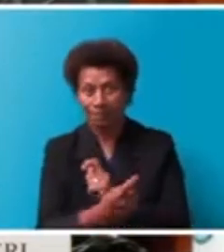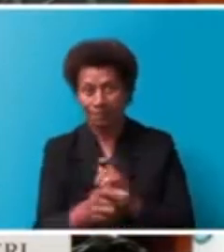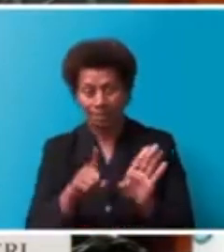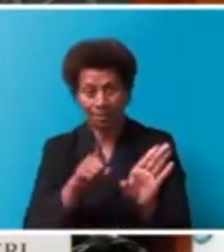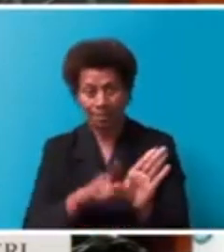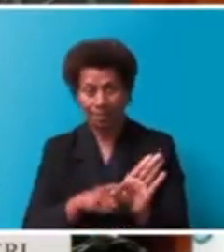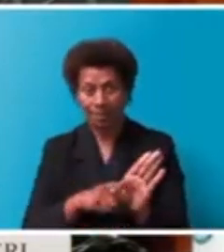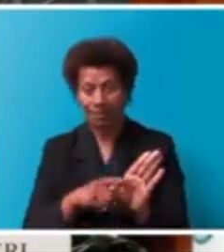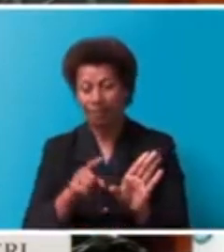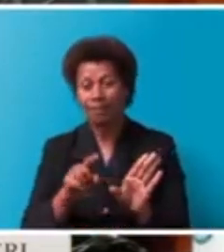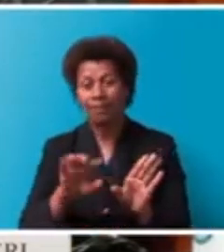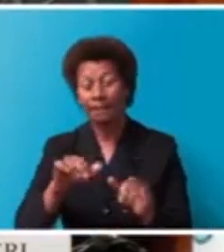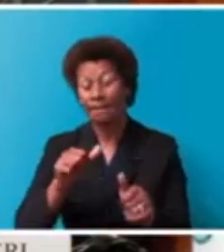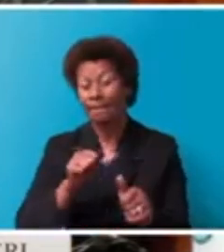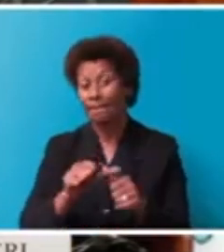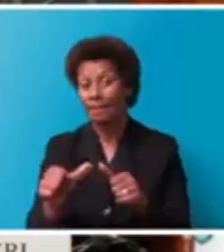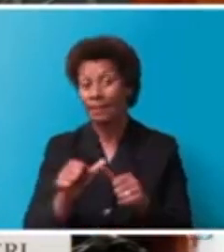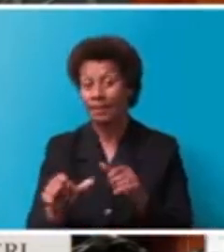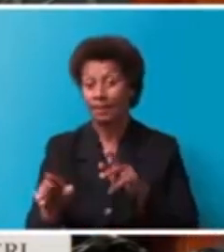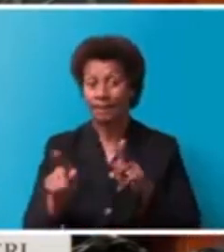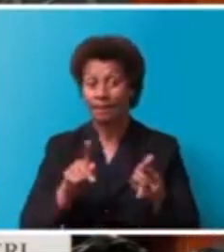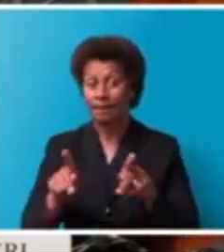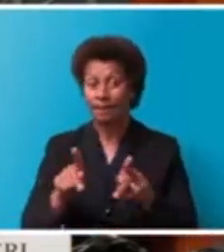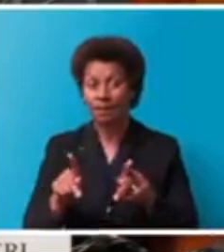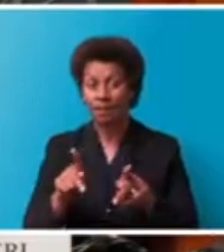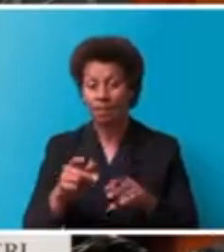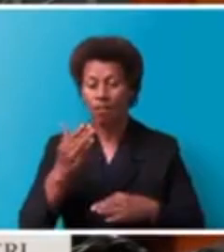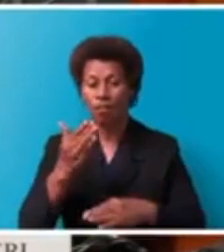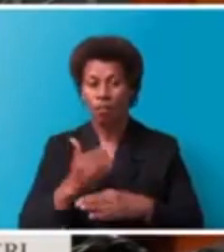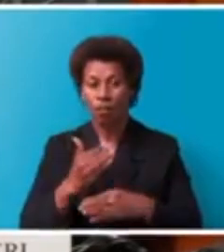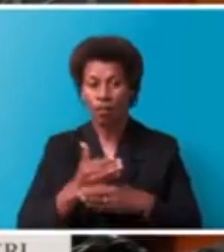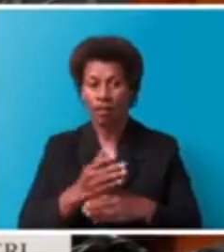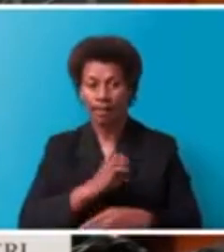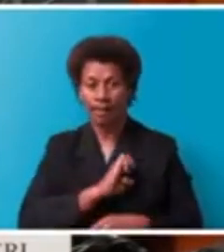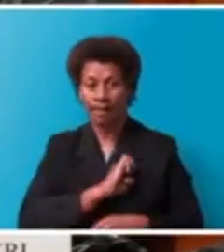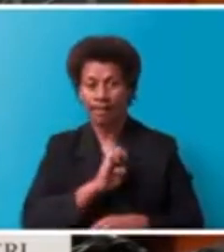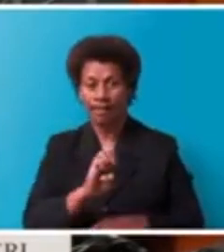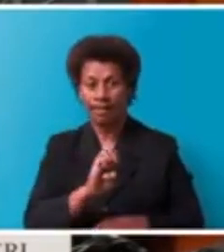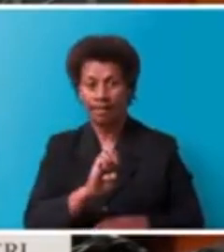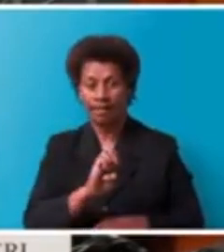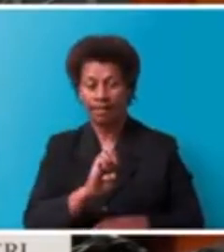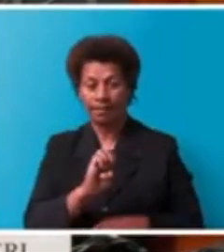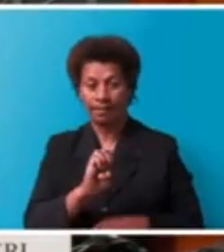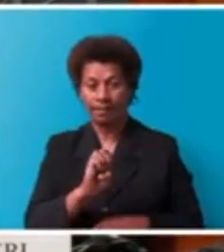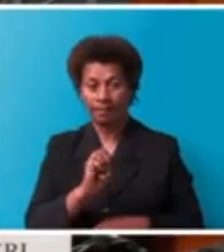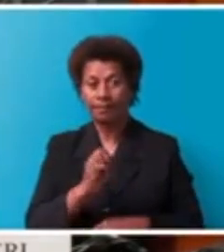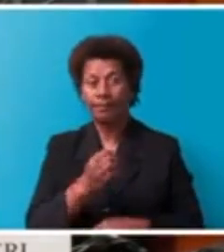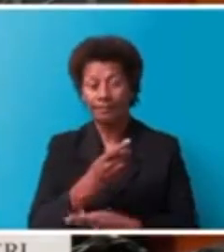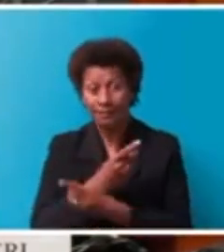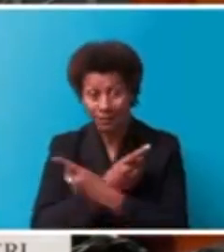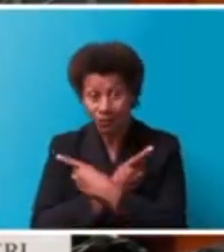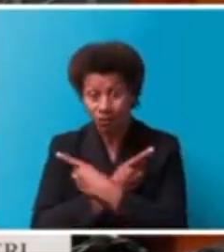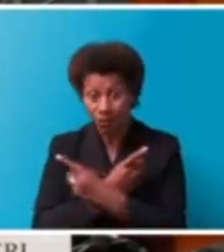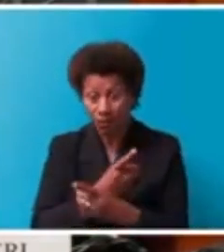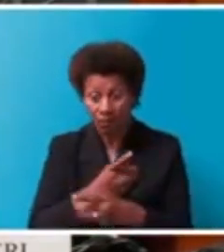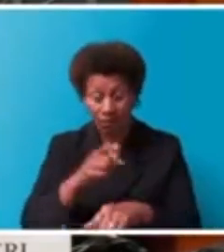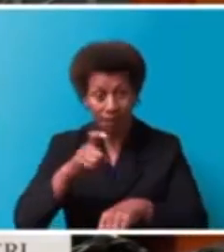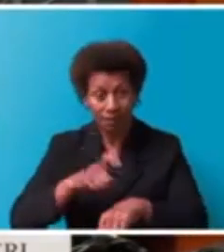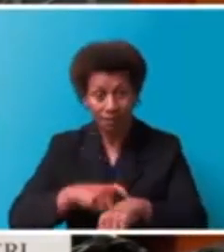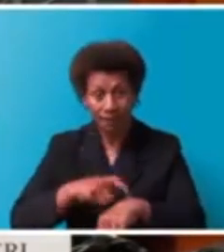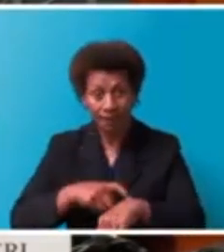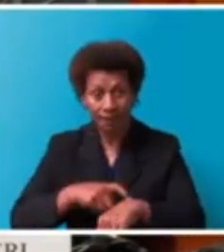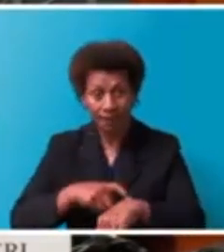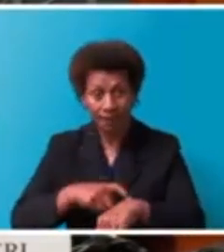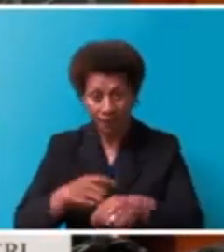by better performance, greater work ethic, diligence, and indeed improved response time, beginning with